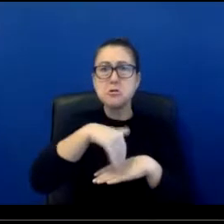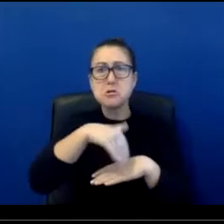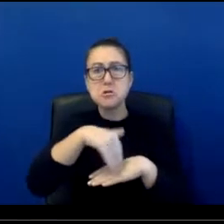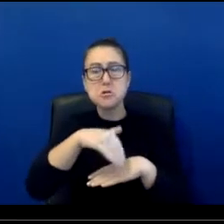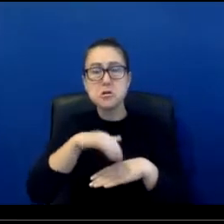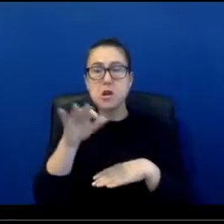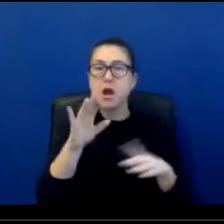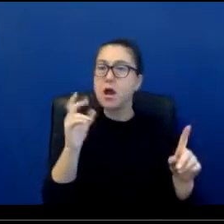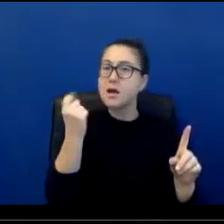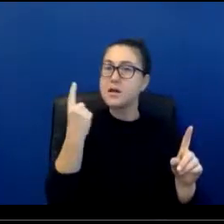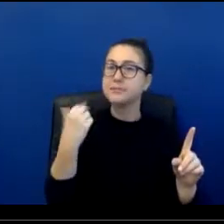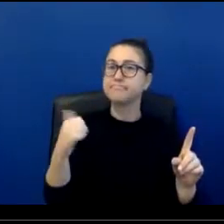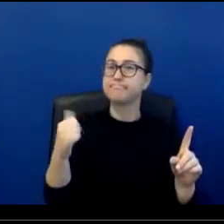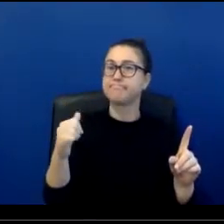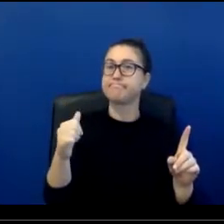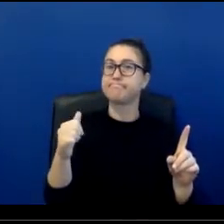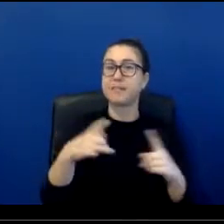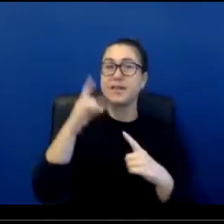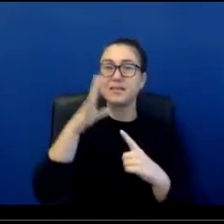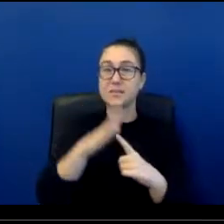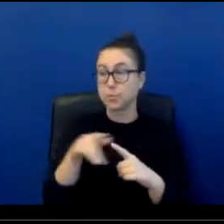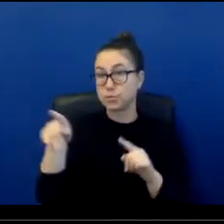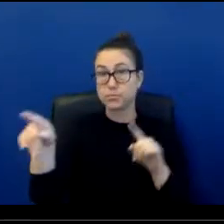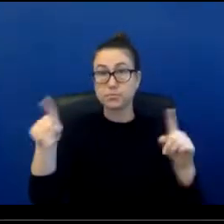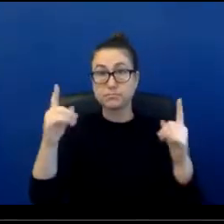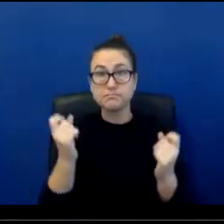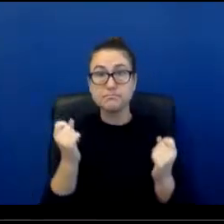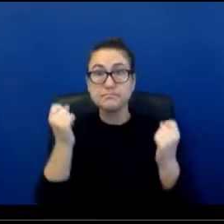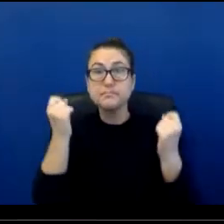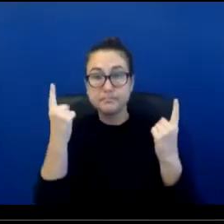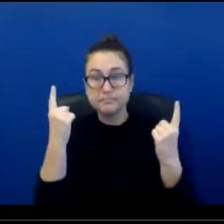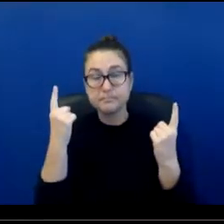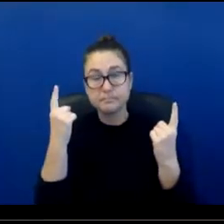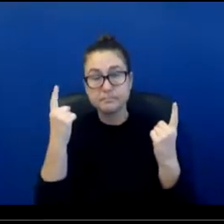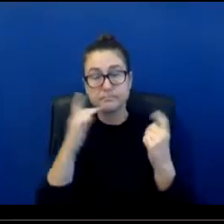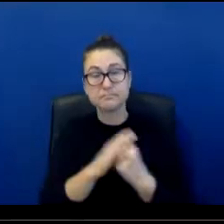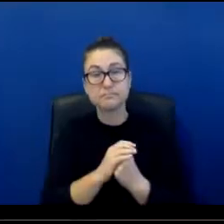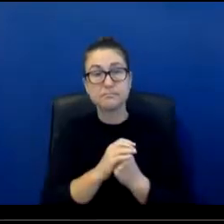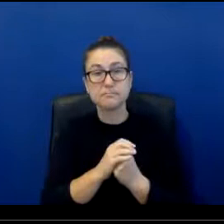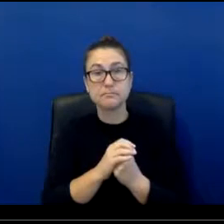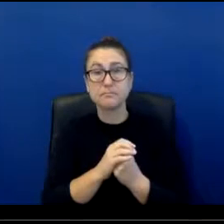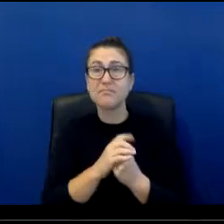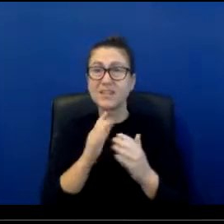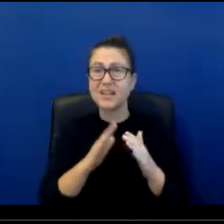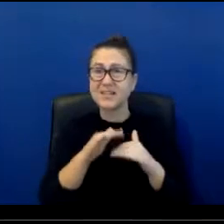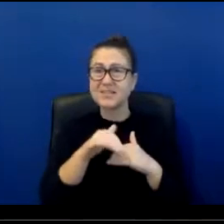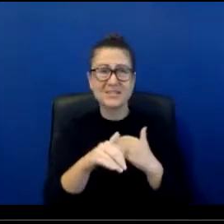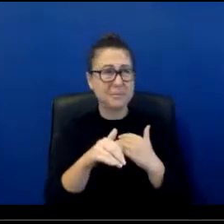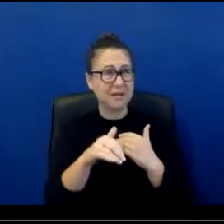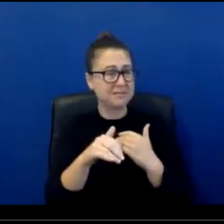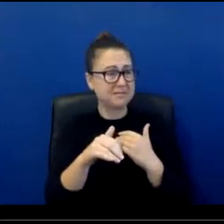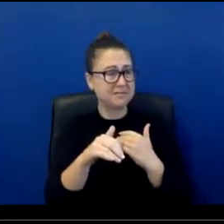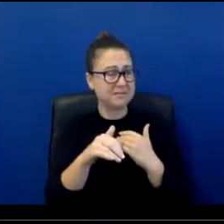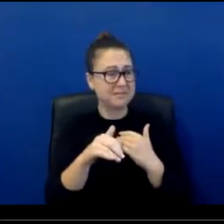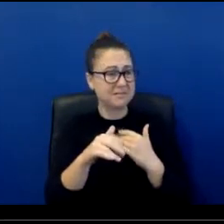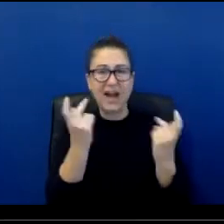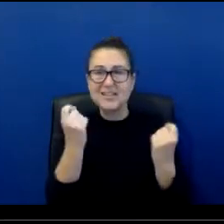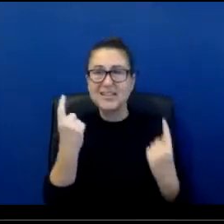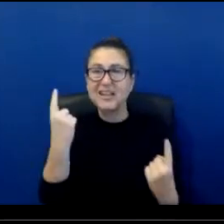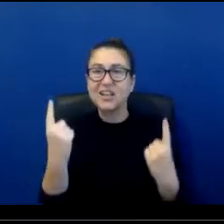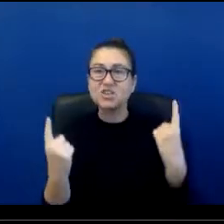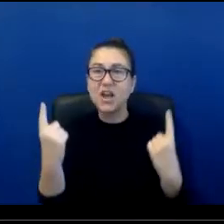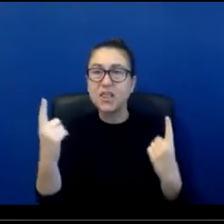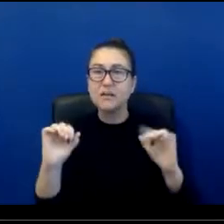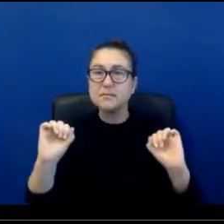there. So that's a really relevant discussion in mediation. You know, it's about those very personal issues and the impact